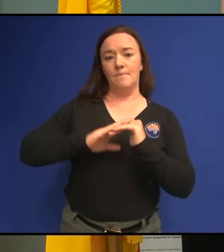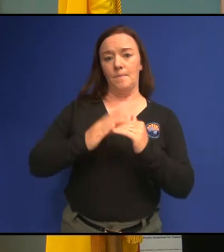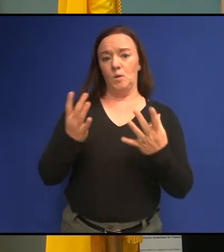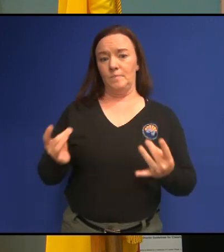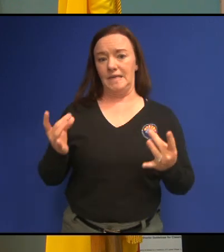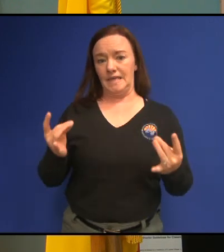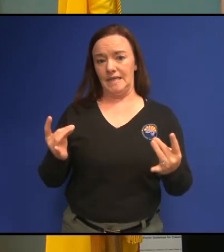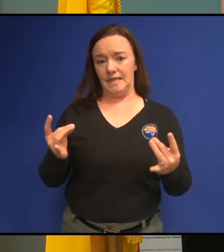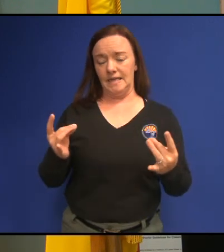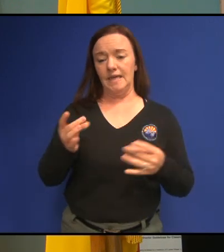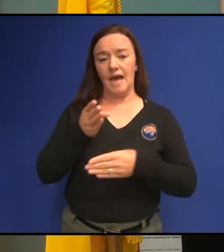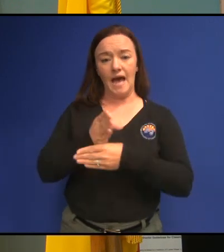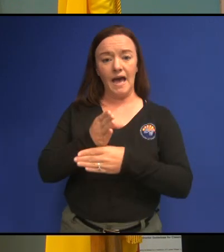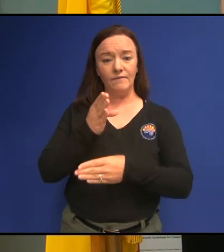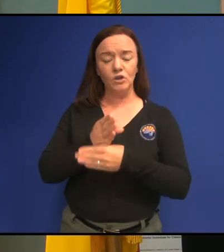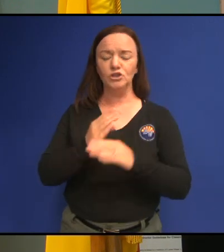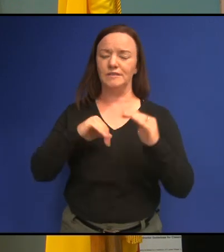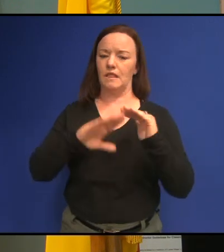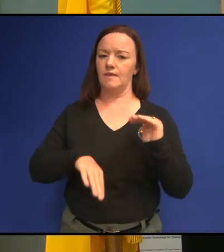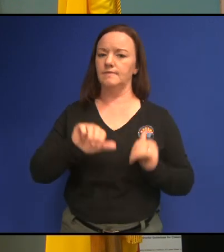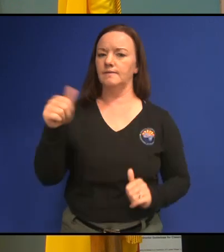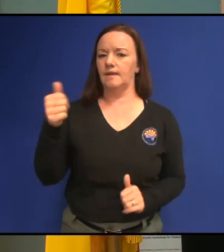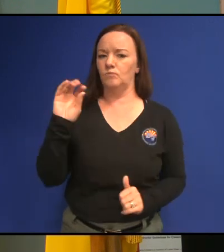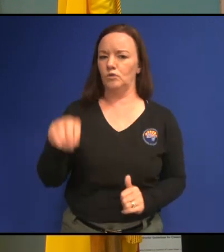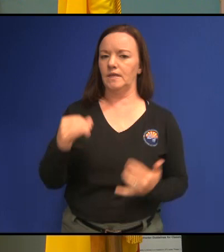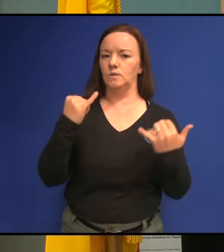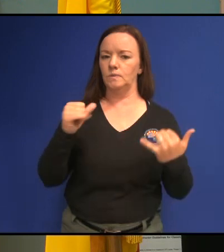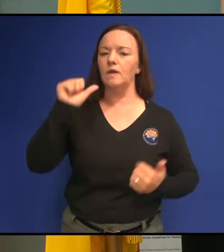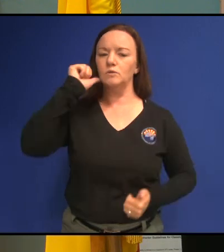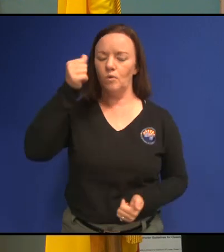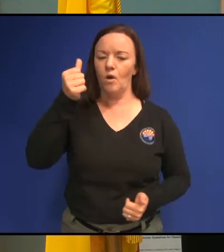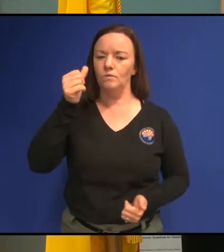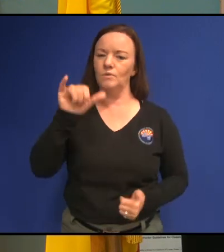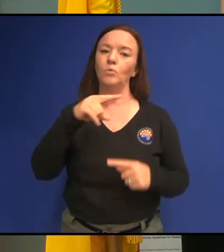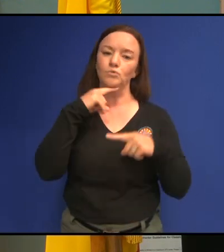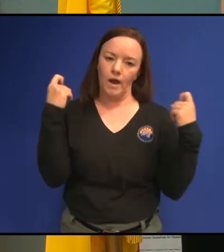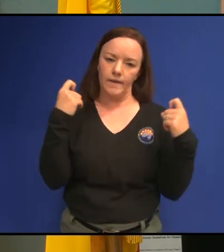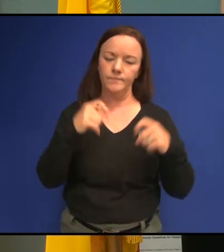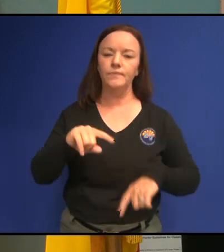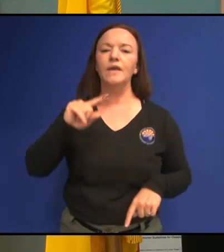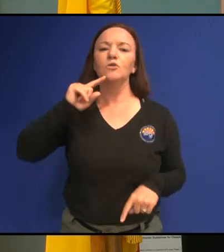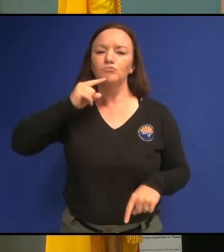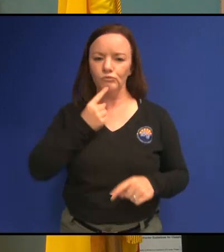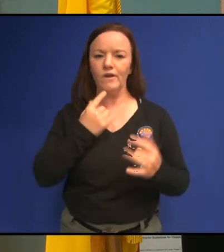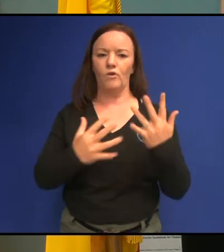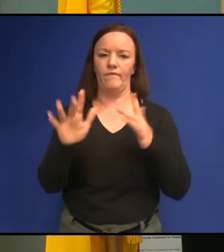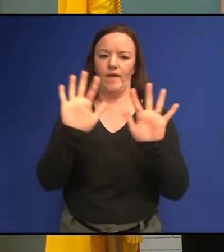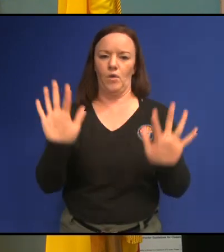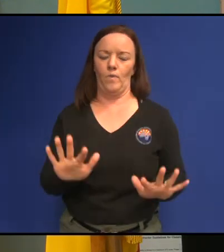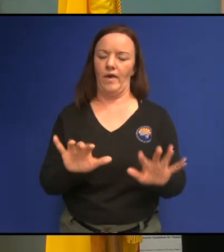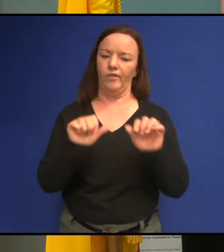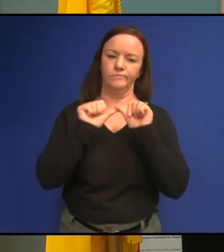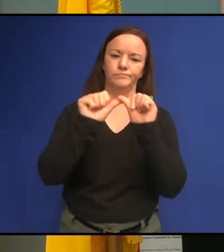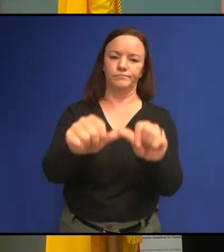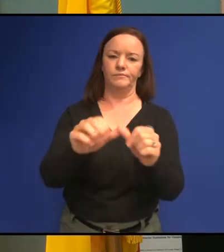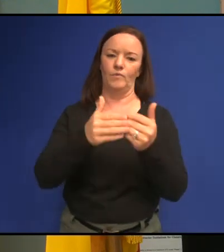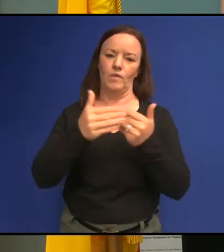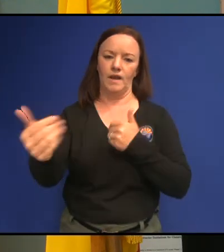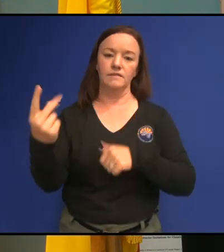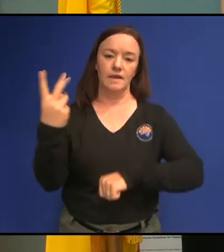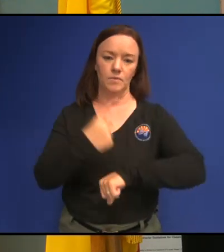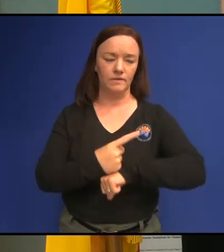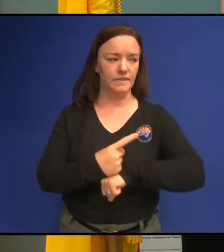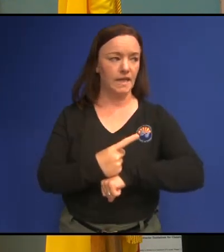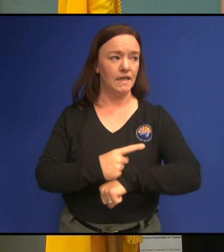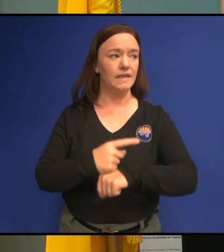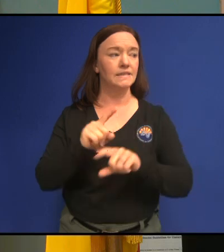humidity averages in the single digits today and tomorrow. So critical fire weather still sticking around for the next couple days. But